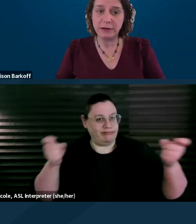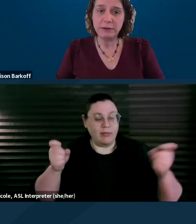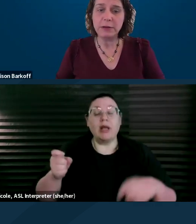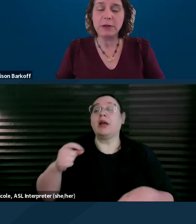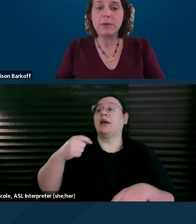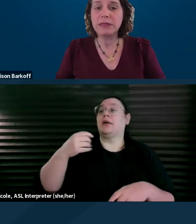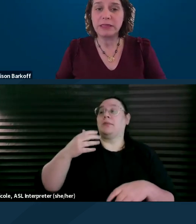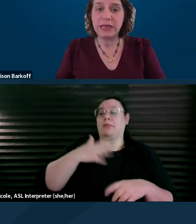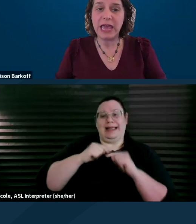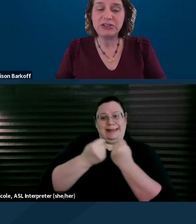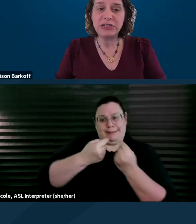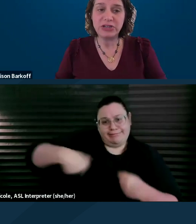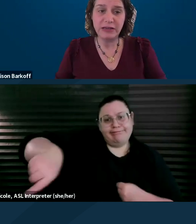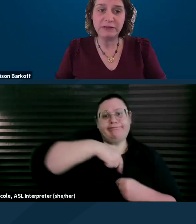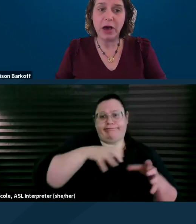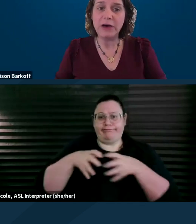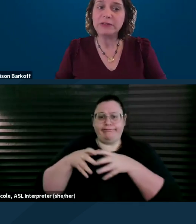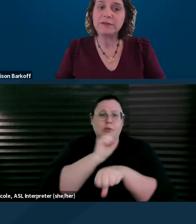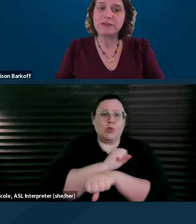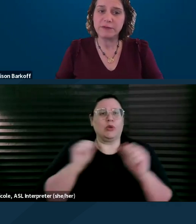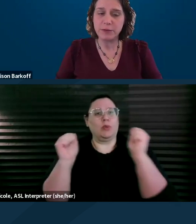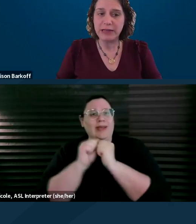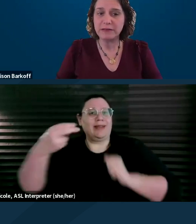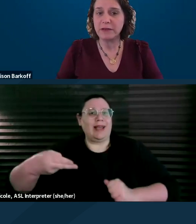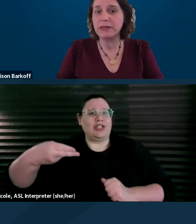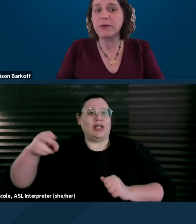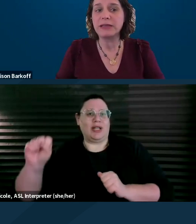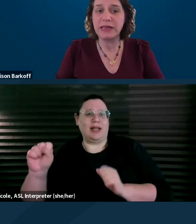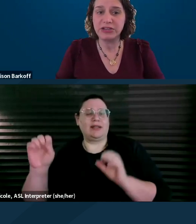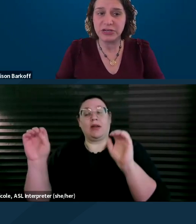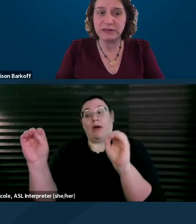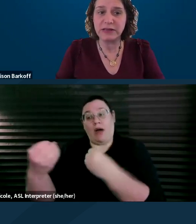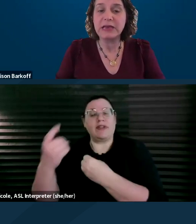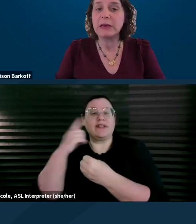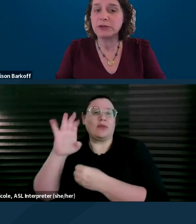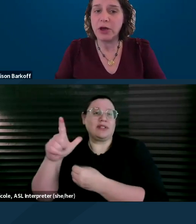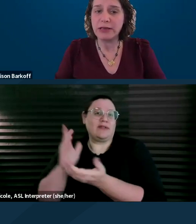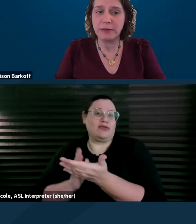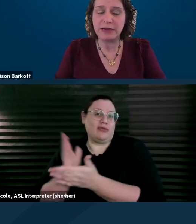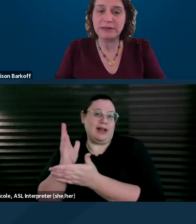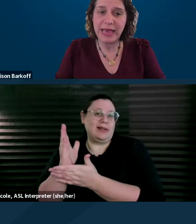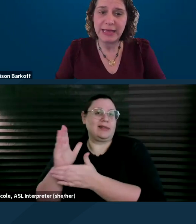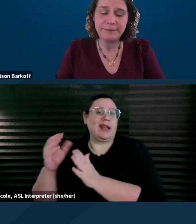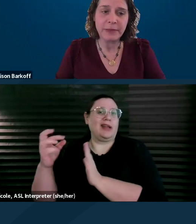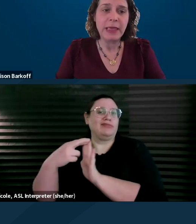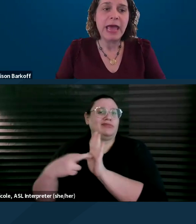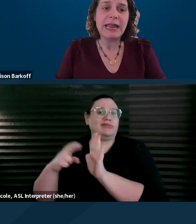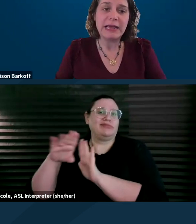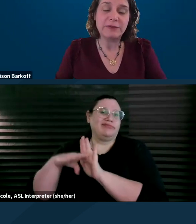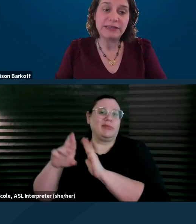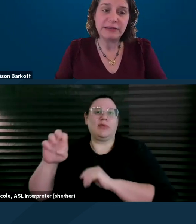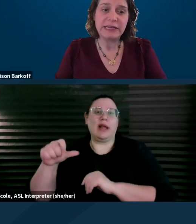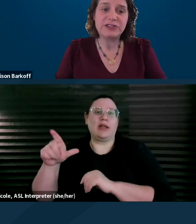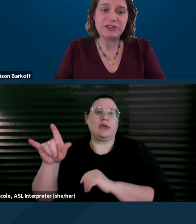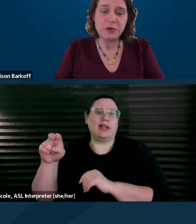worked together with the HHS, Office for Civil Rights, on the regulations that we're talking about today.